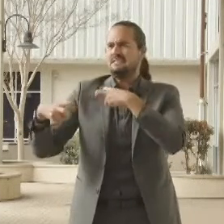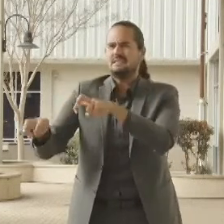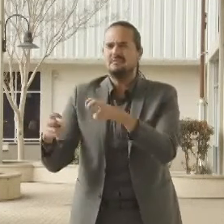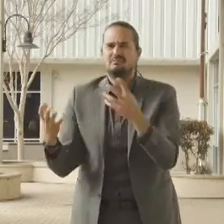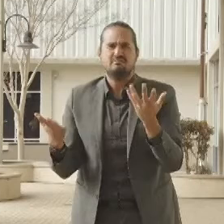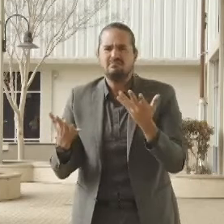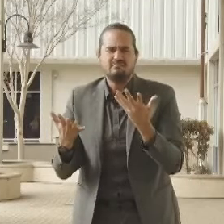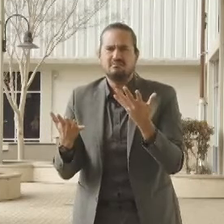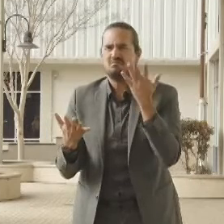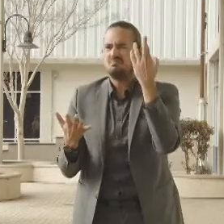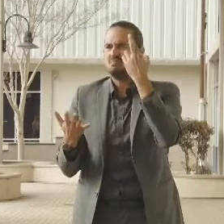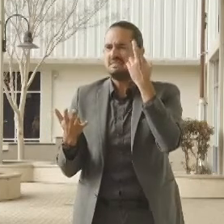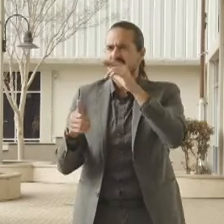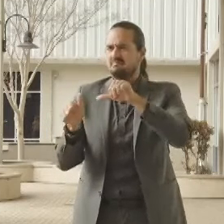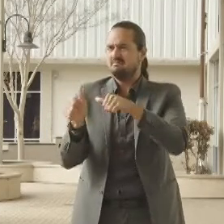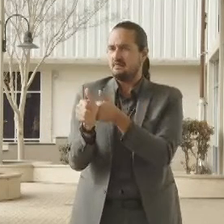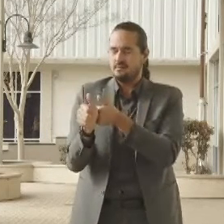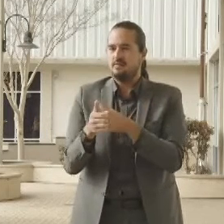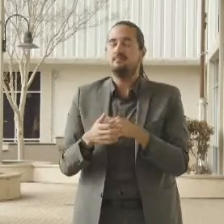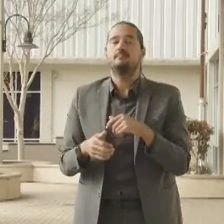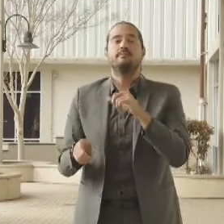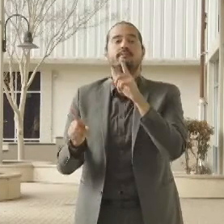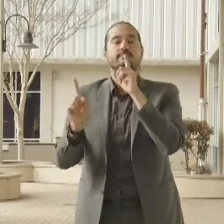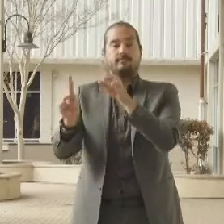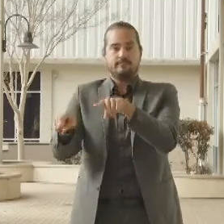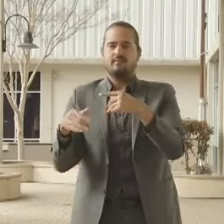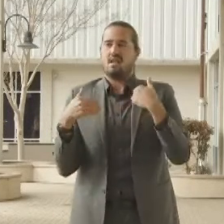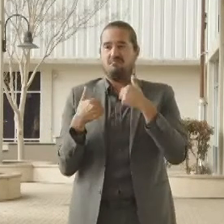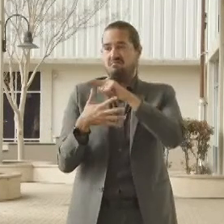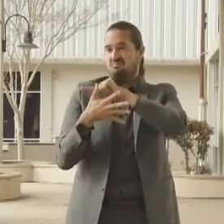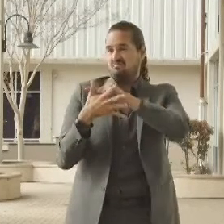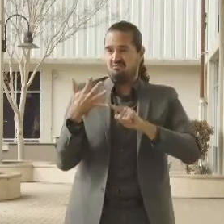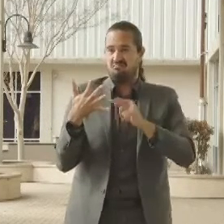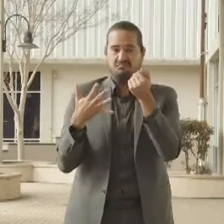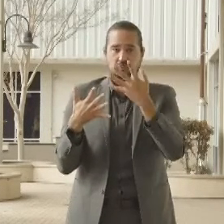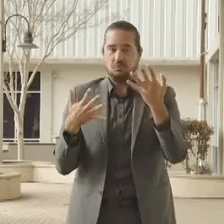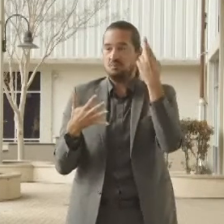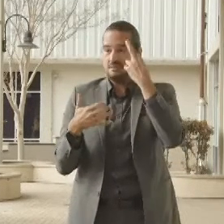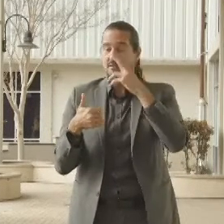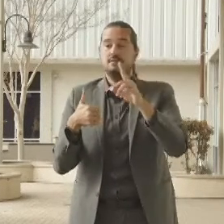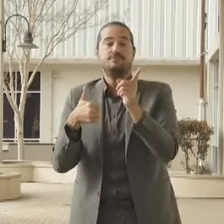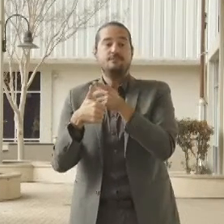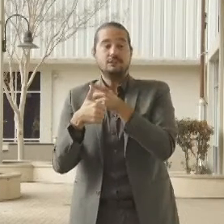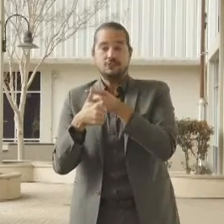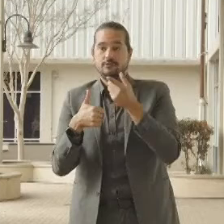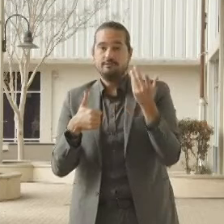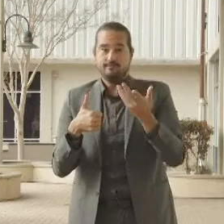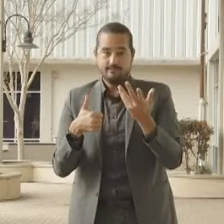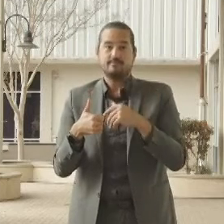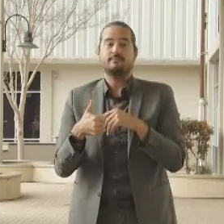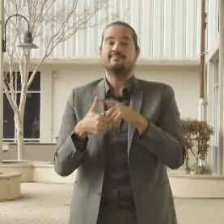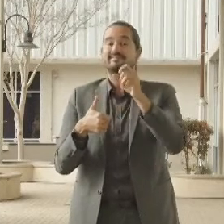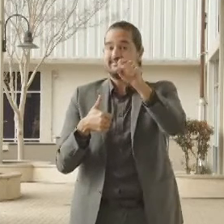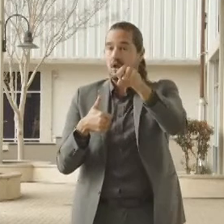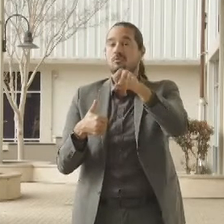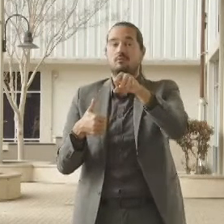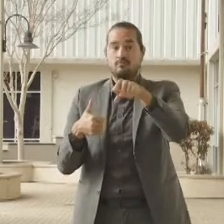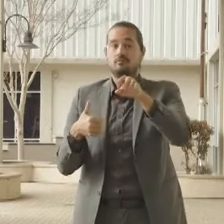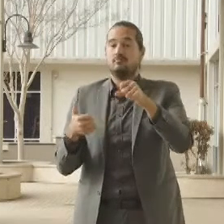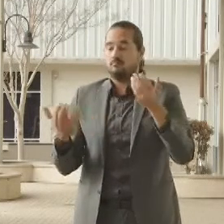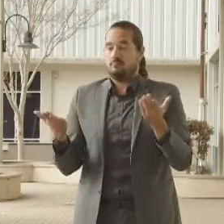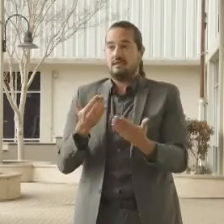like to as well. There's a couple reasons. One is, yes, the county has been carrying